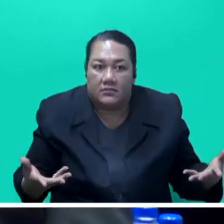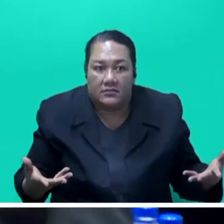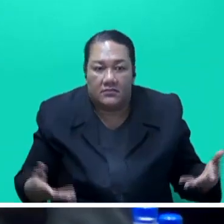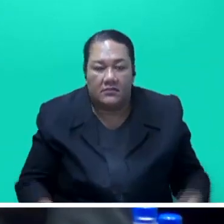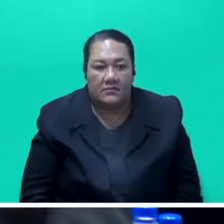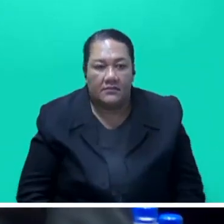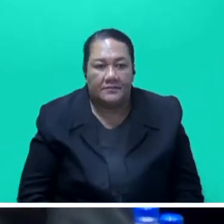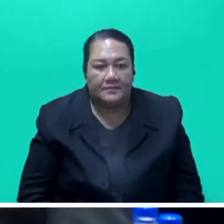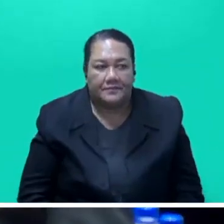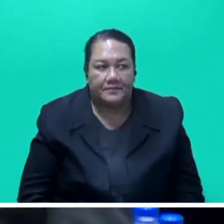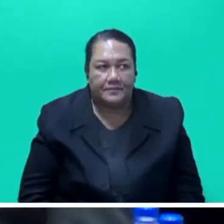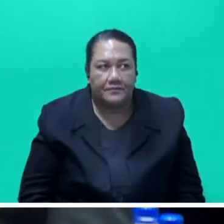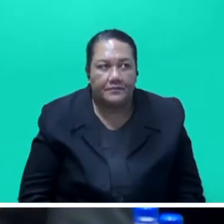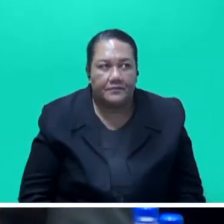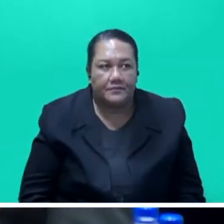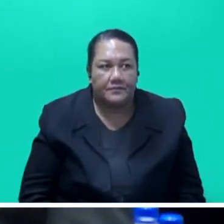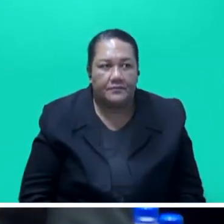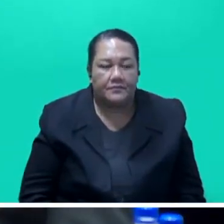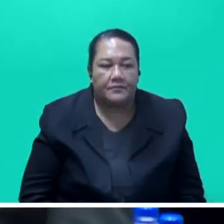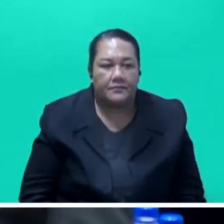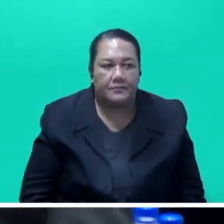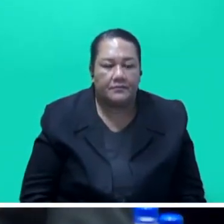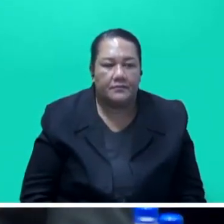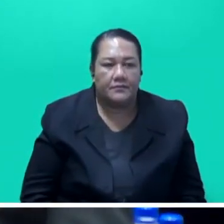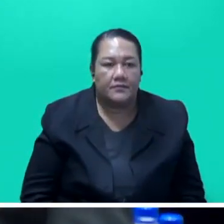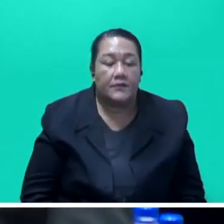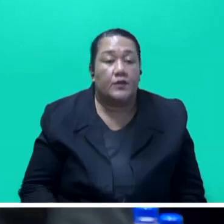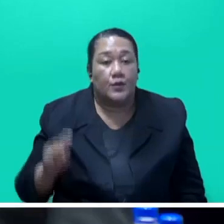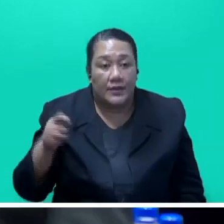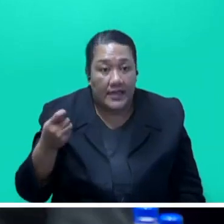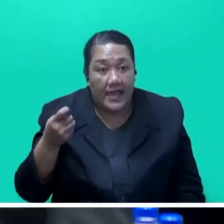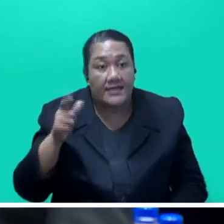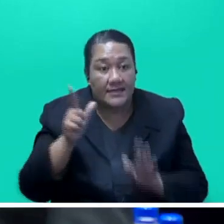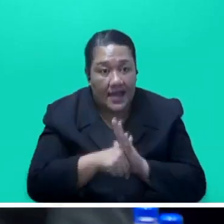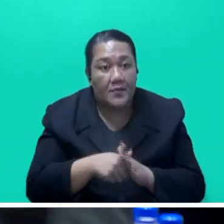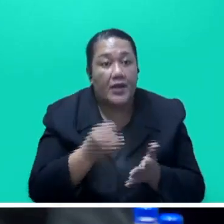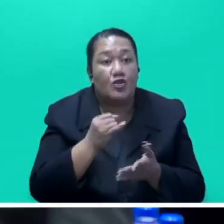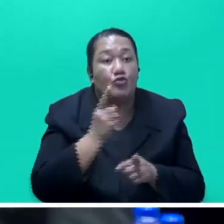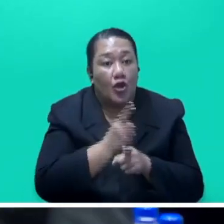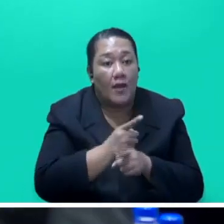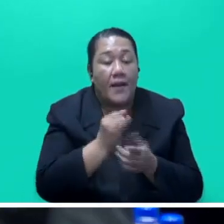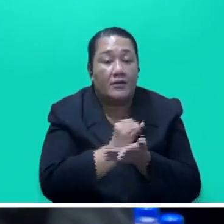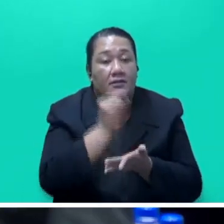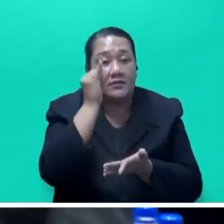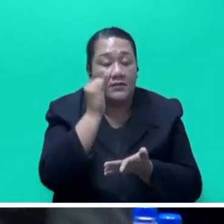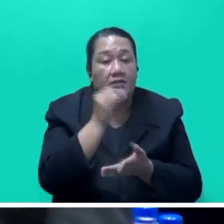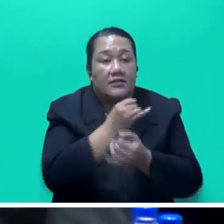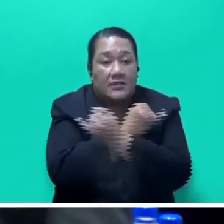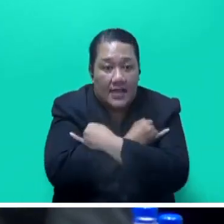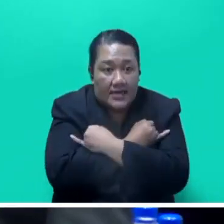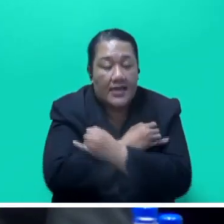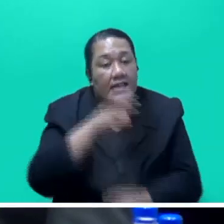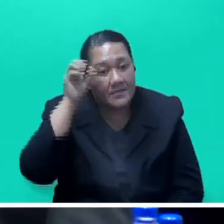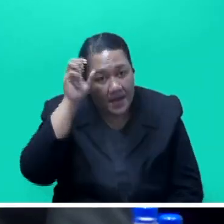Napoto that next time when he talks about institutional integrity, he should remember, what his colleagues on the